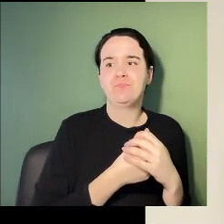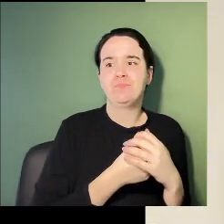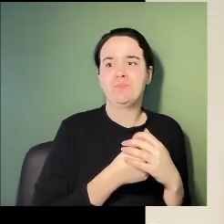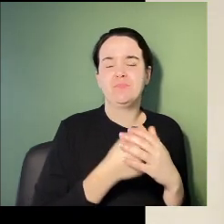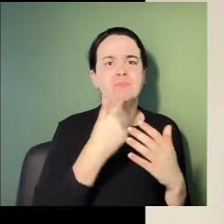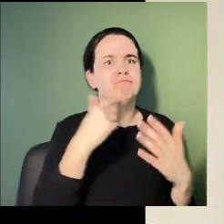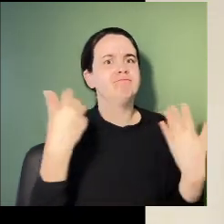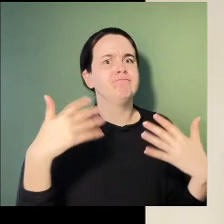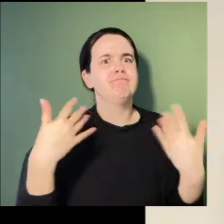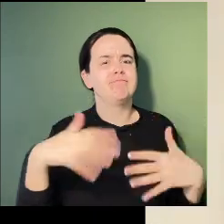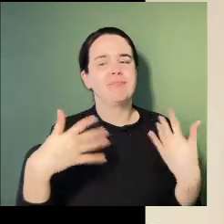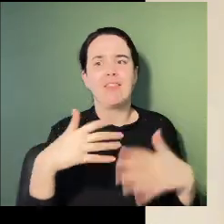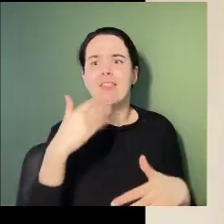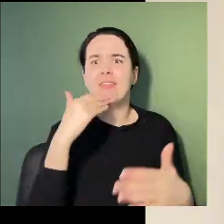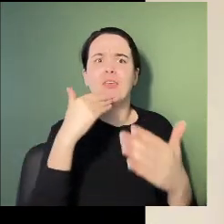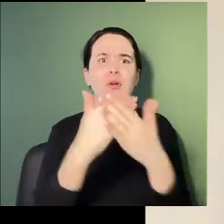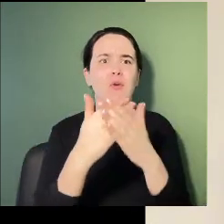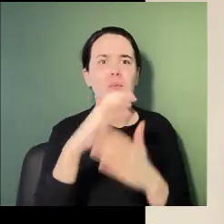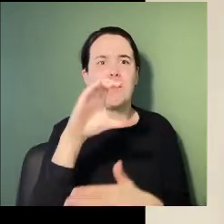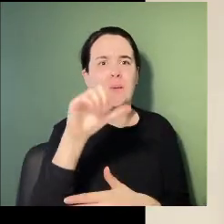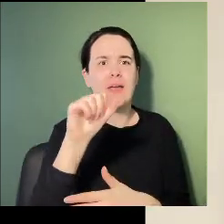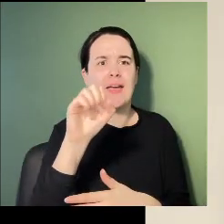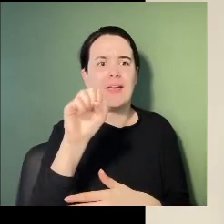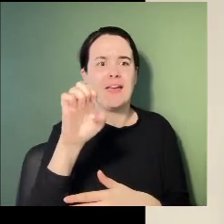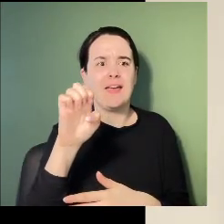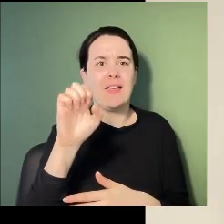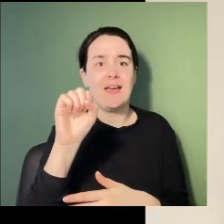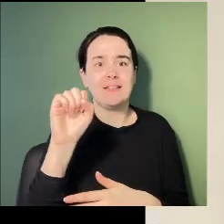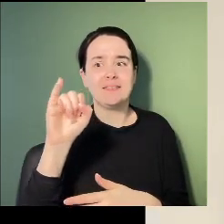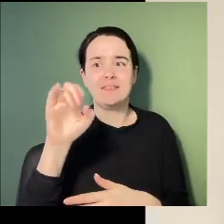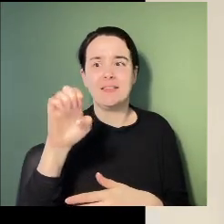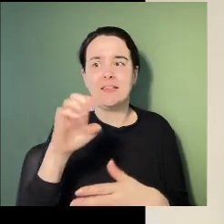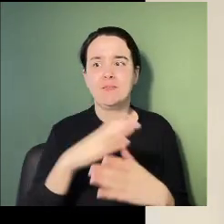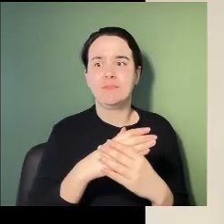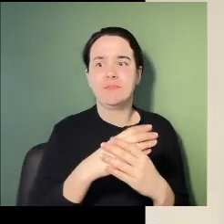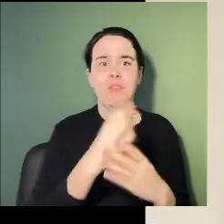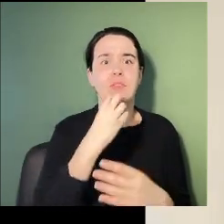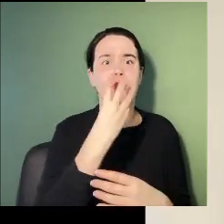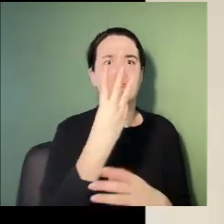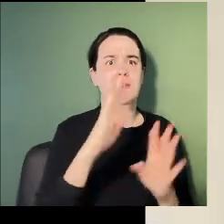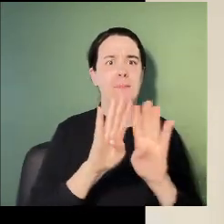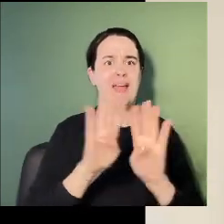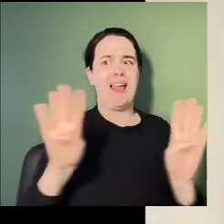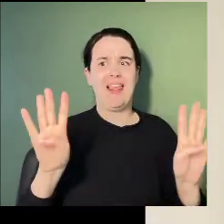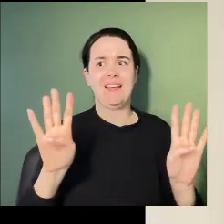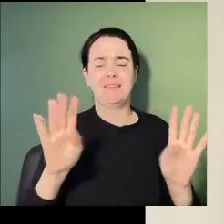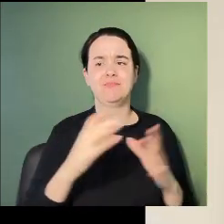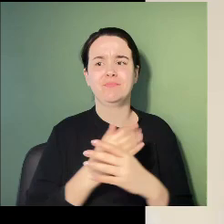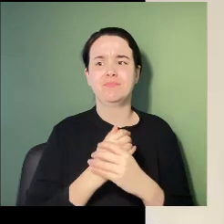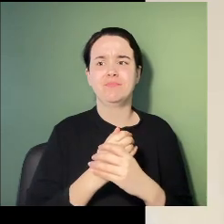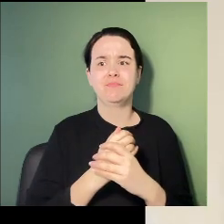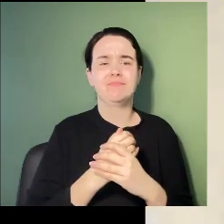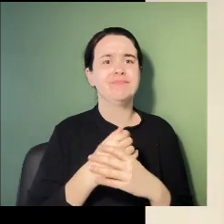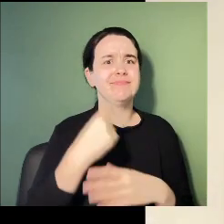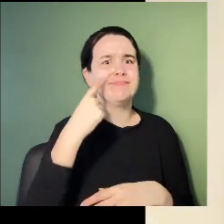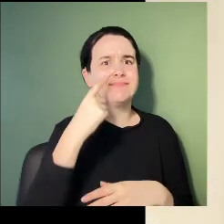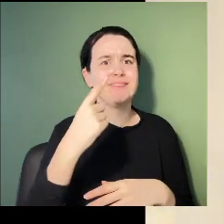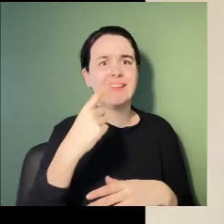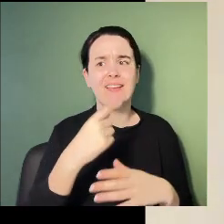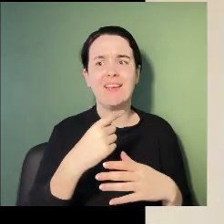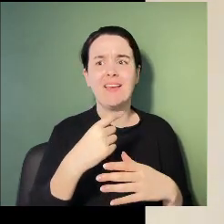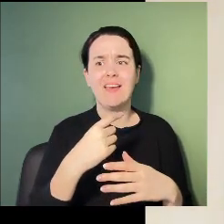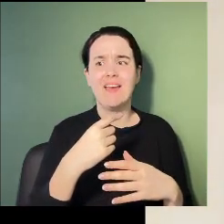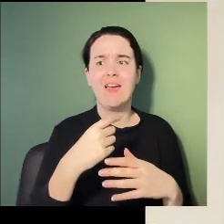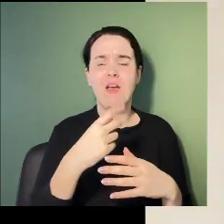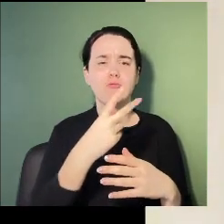Excellent, great. Thank you, Cassie, and yeah, thanks to all three of our panelists. So also seeing